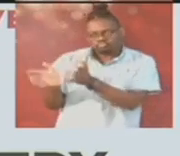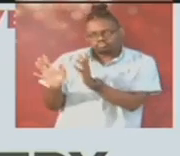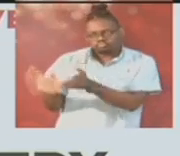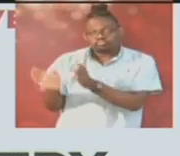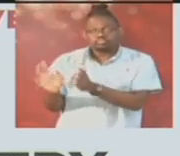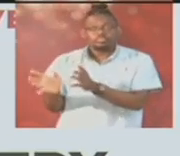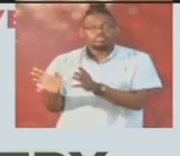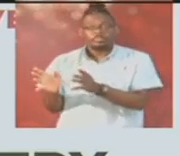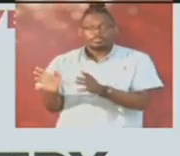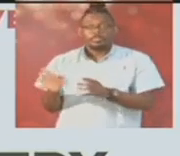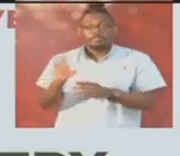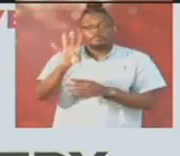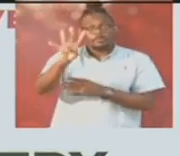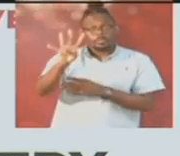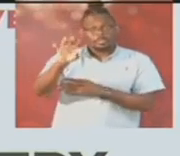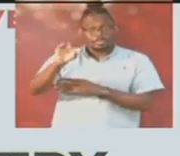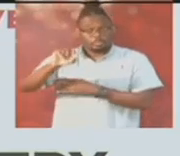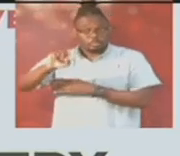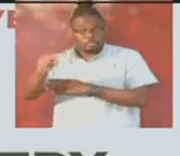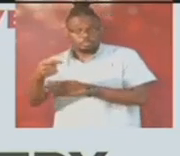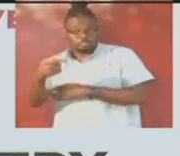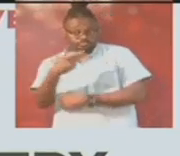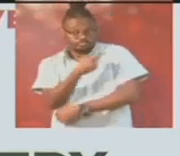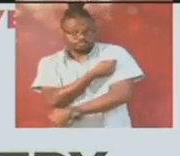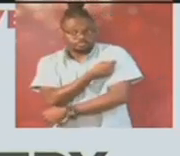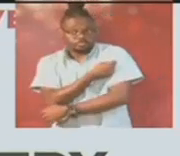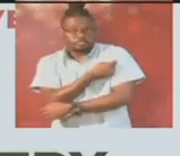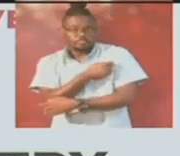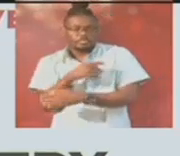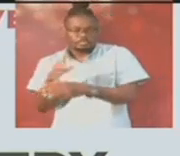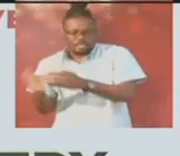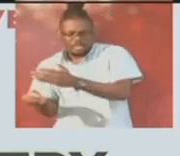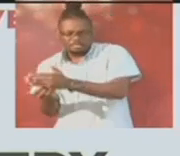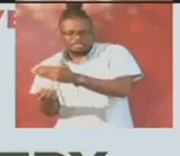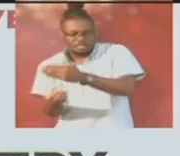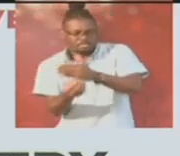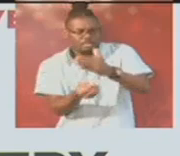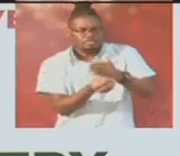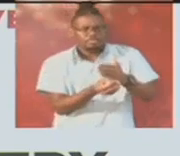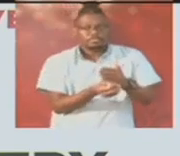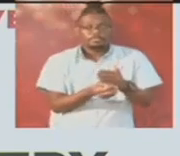doses. If the math is correct, it means that we had